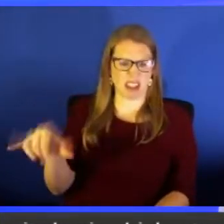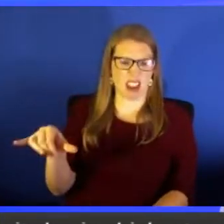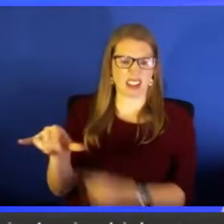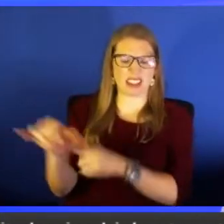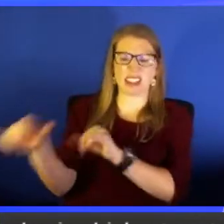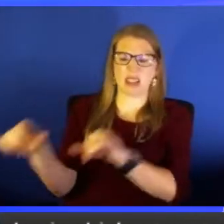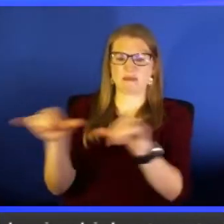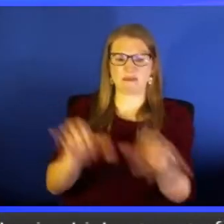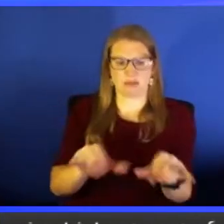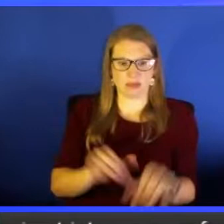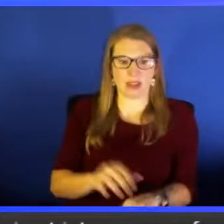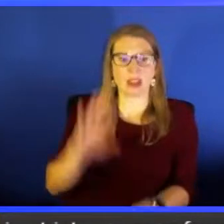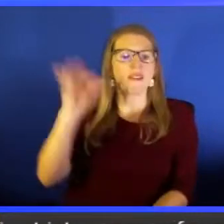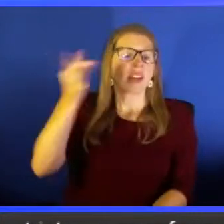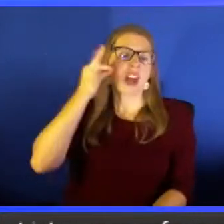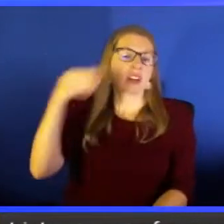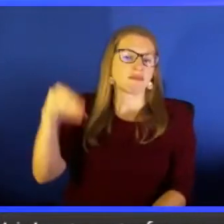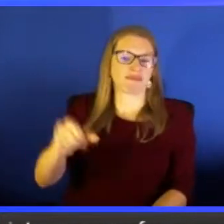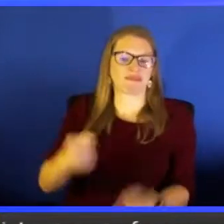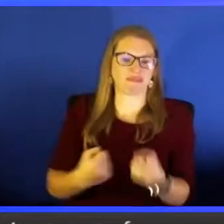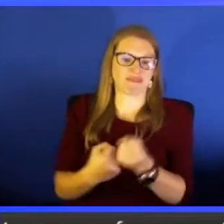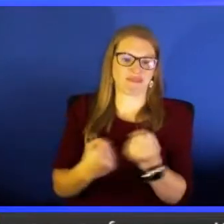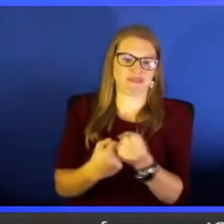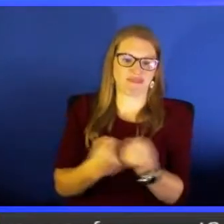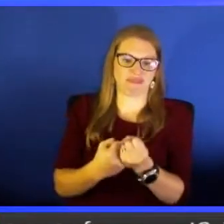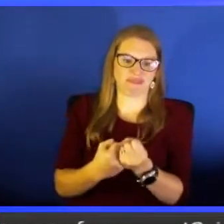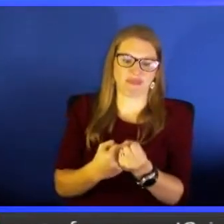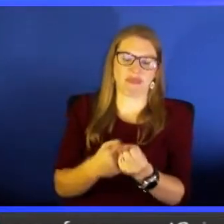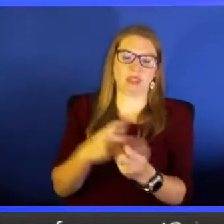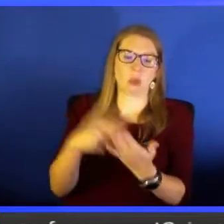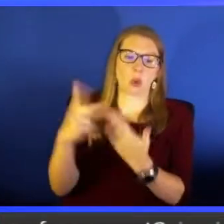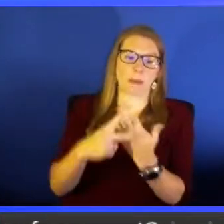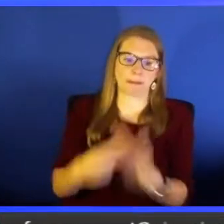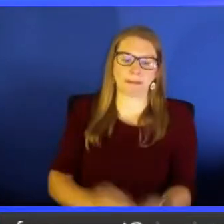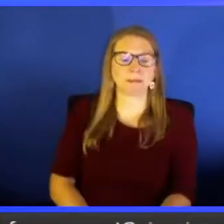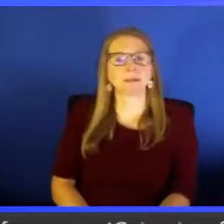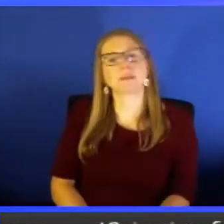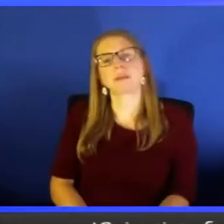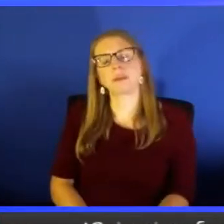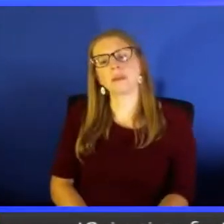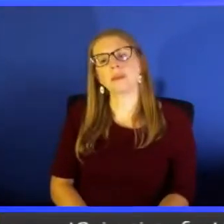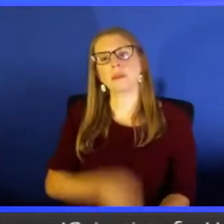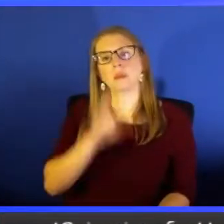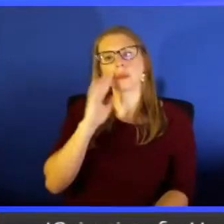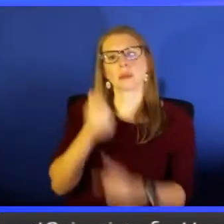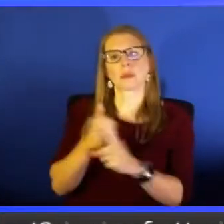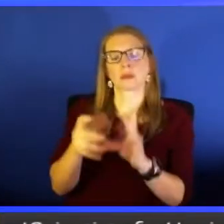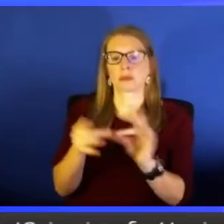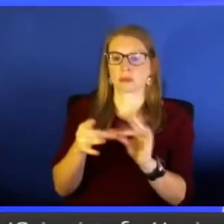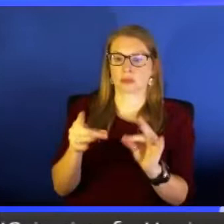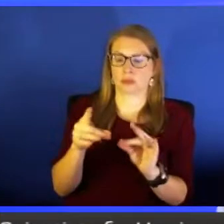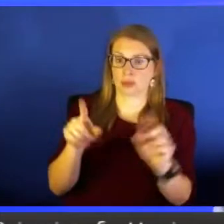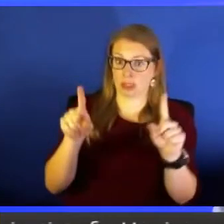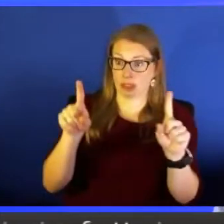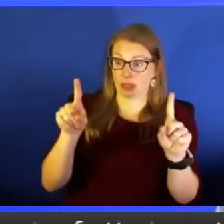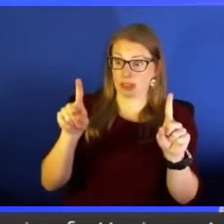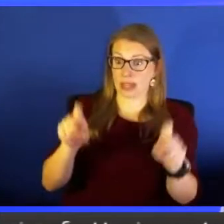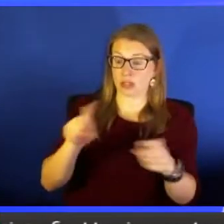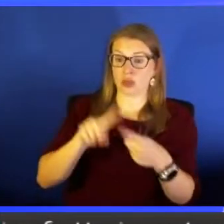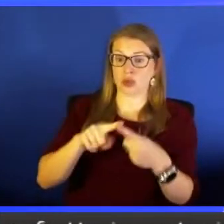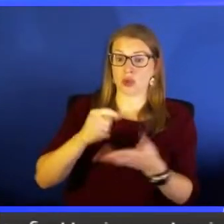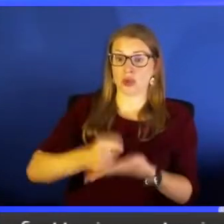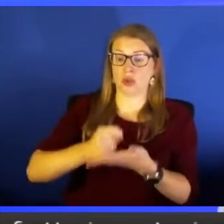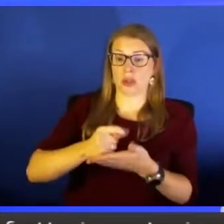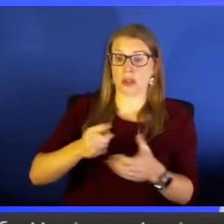these are federally supported and federally funded. We know that, just as you said, the test to treat was originally announced in March. I think that has had